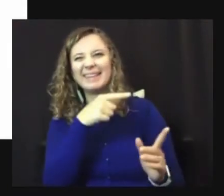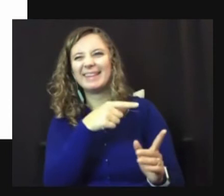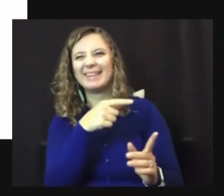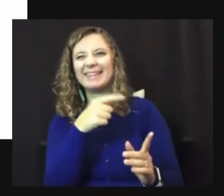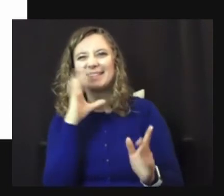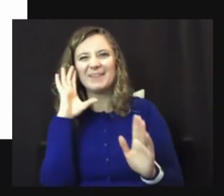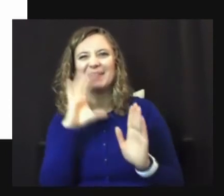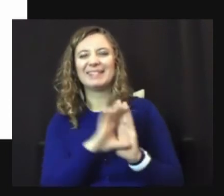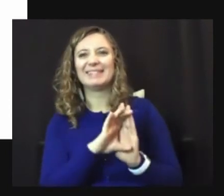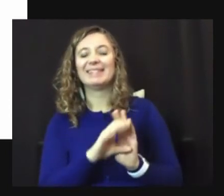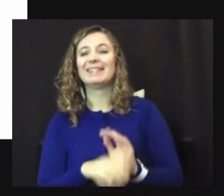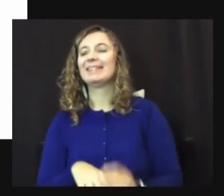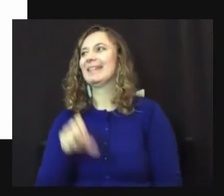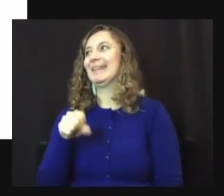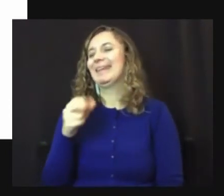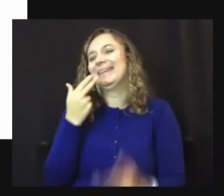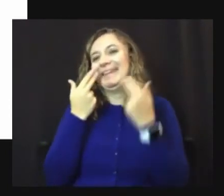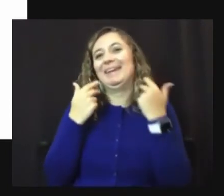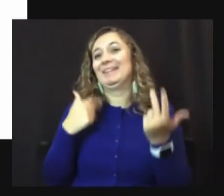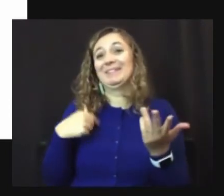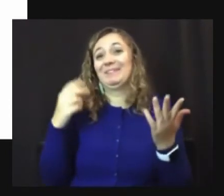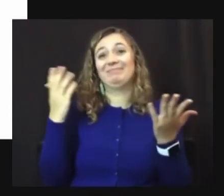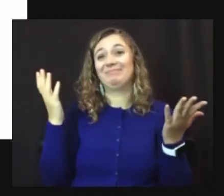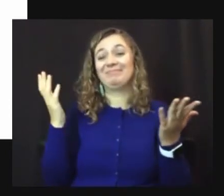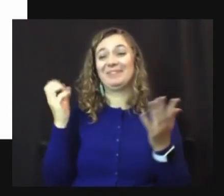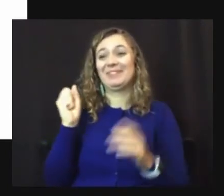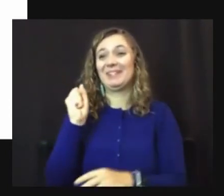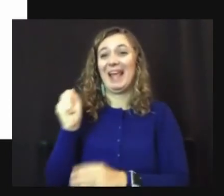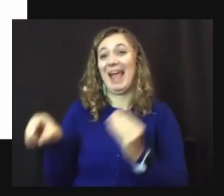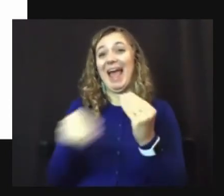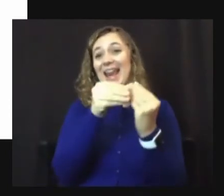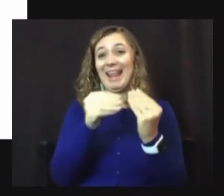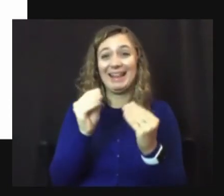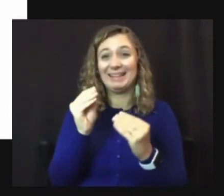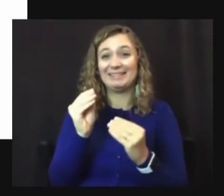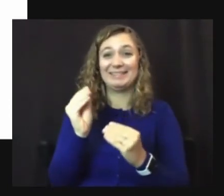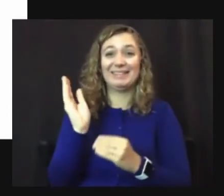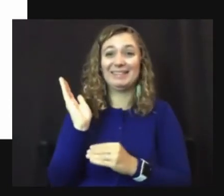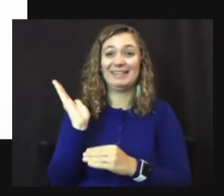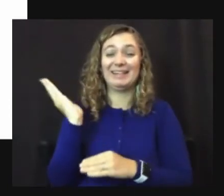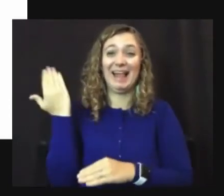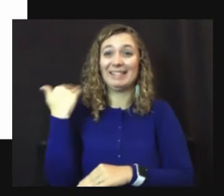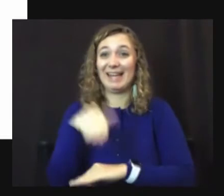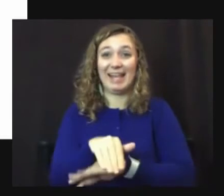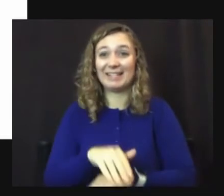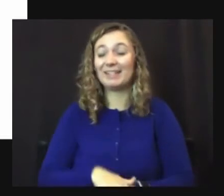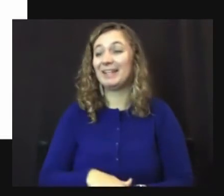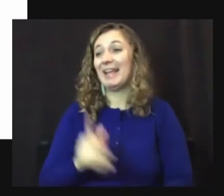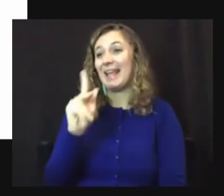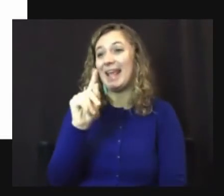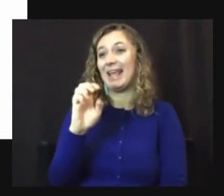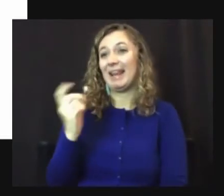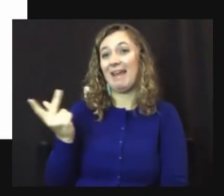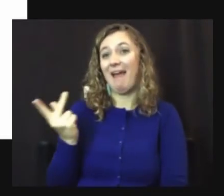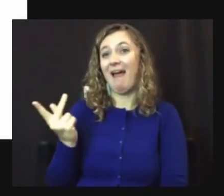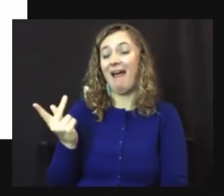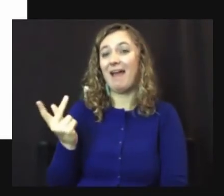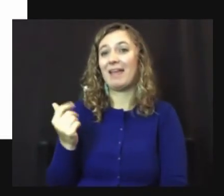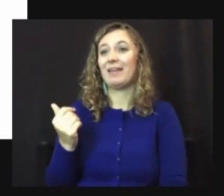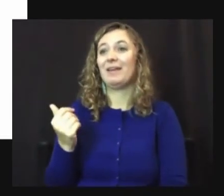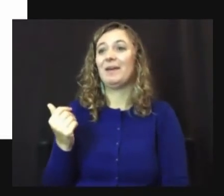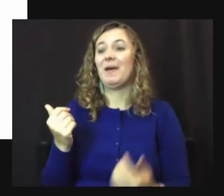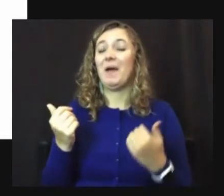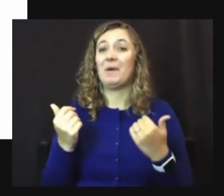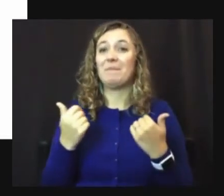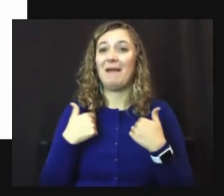Yeah, I did this in the middle of the night last night. I threw that in. Kate and I have an inside joke. You see, on Googling